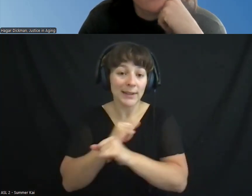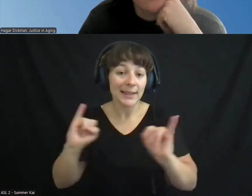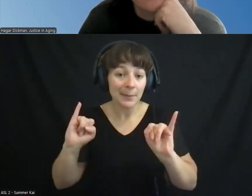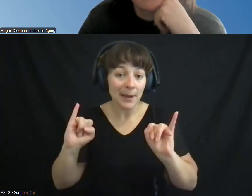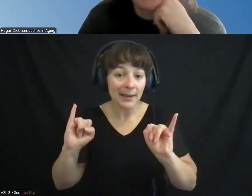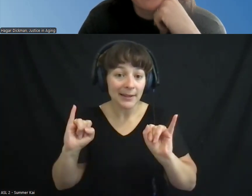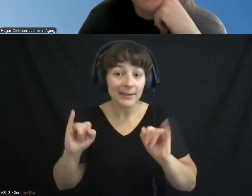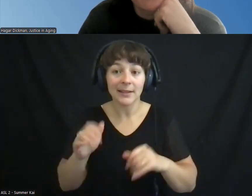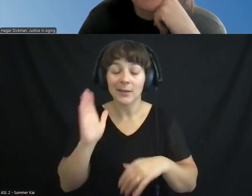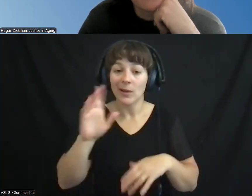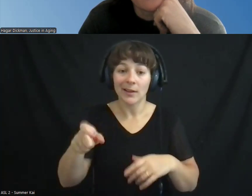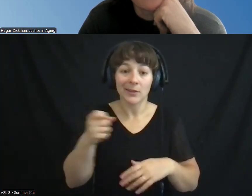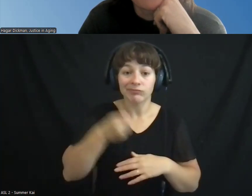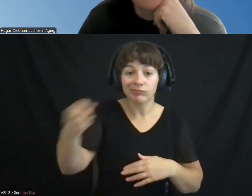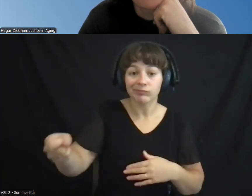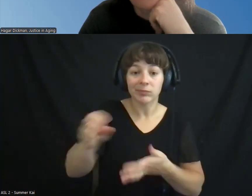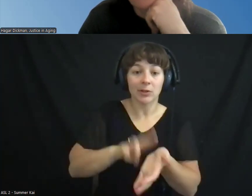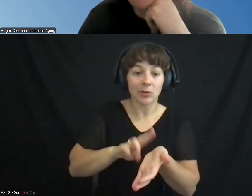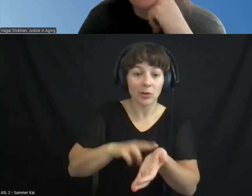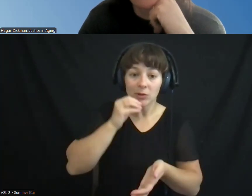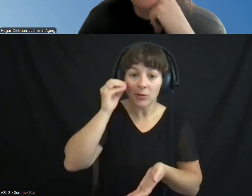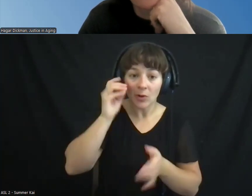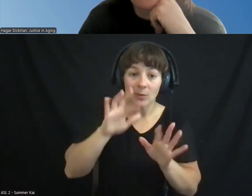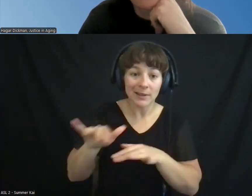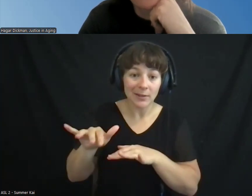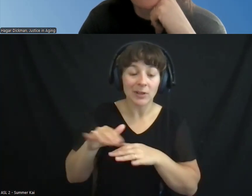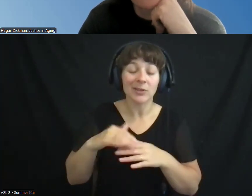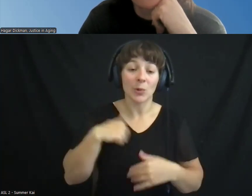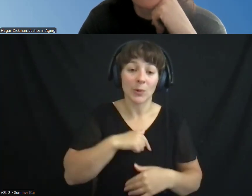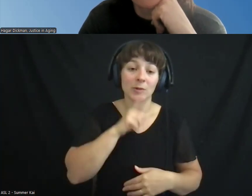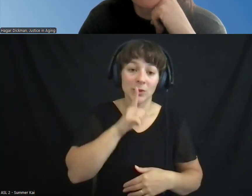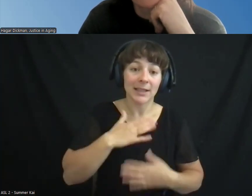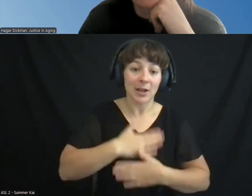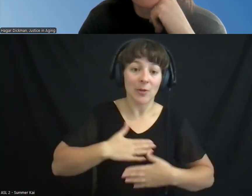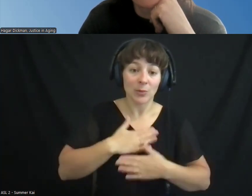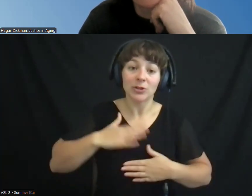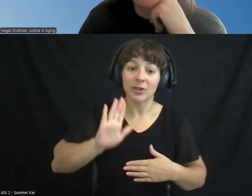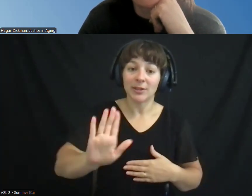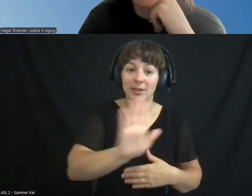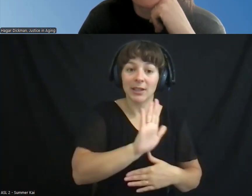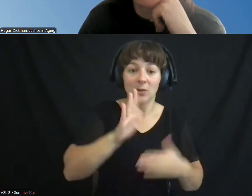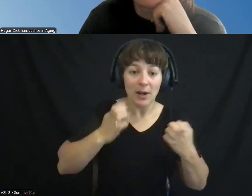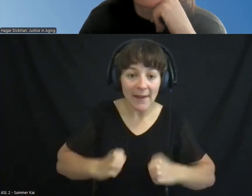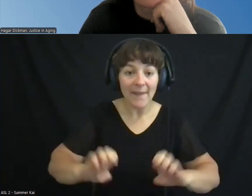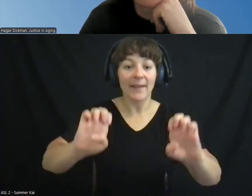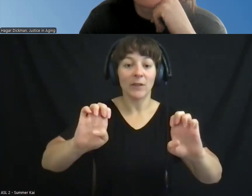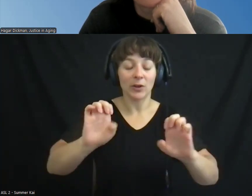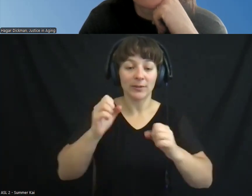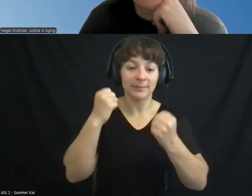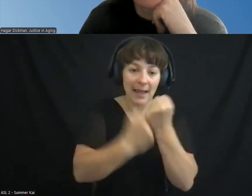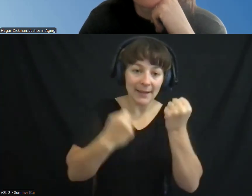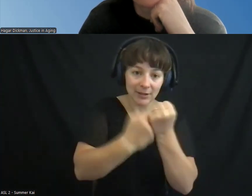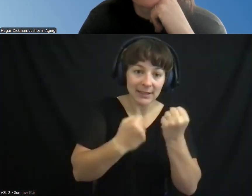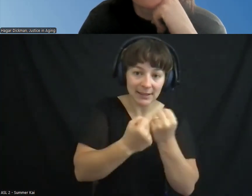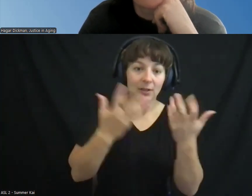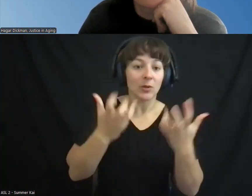on going into nursing homes and whatnot. So we're really appreciative of everyone's advocacy efforts at the state level. Keep it up. We